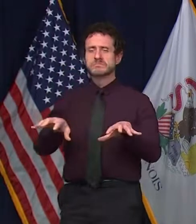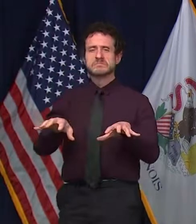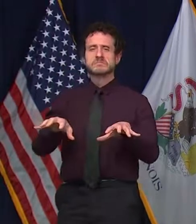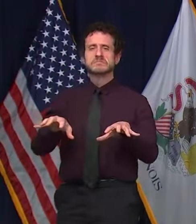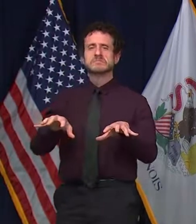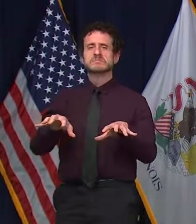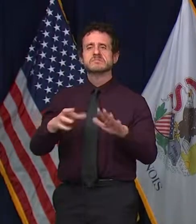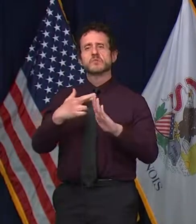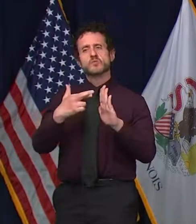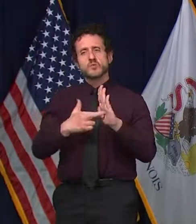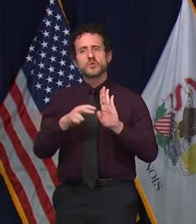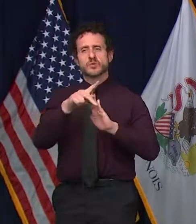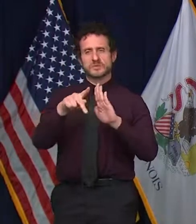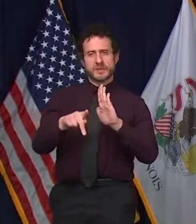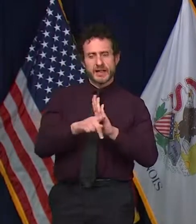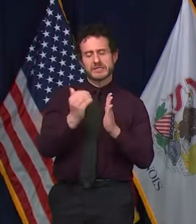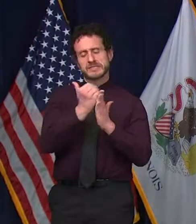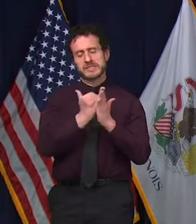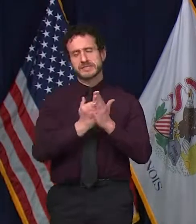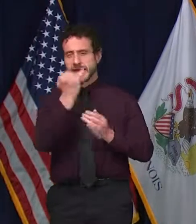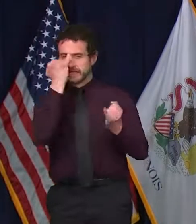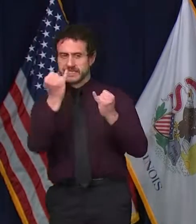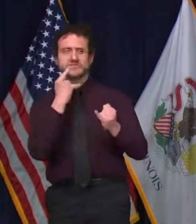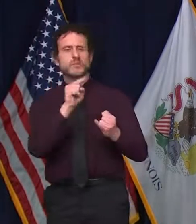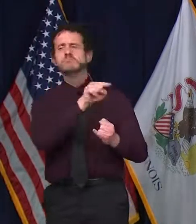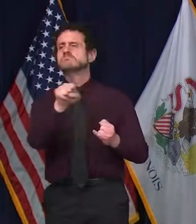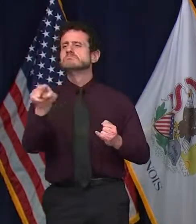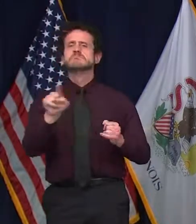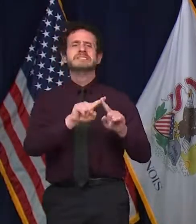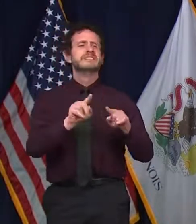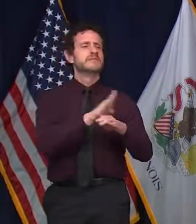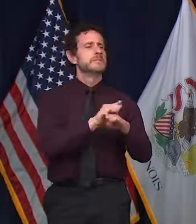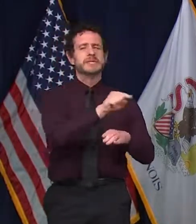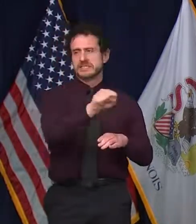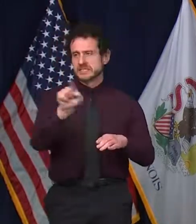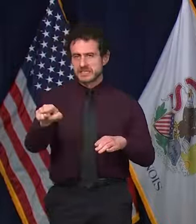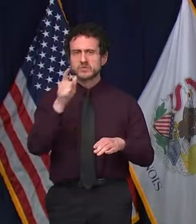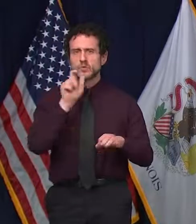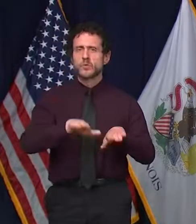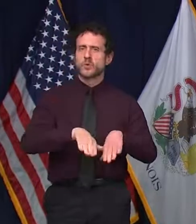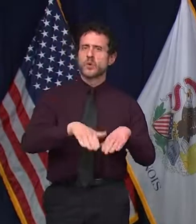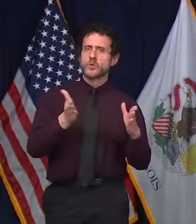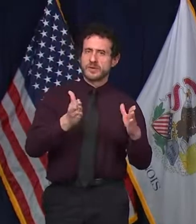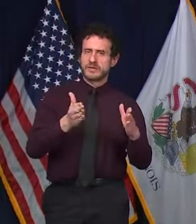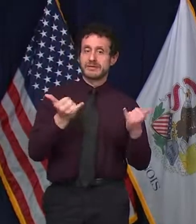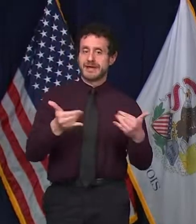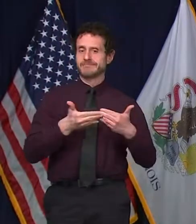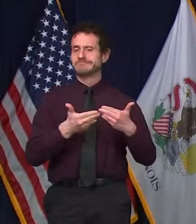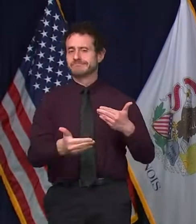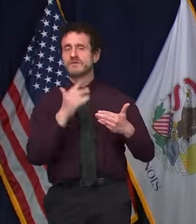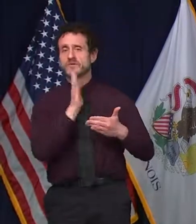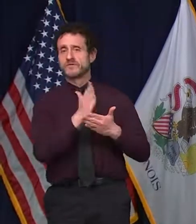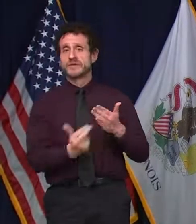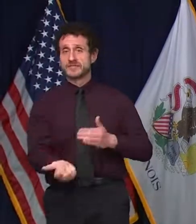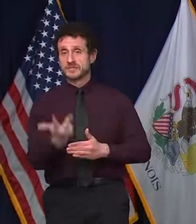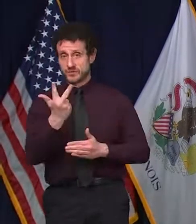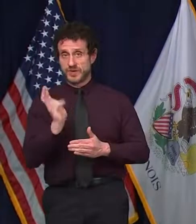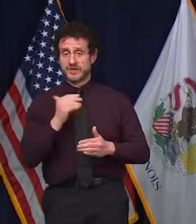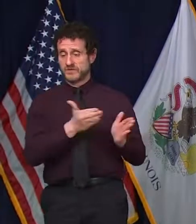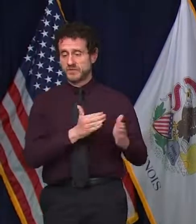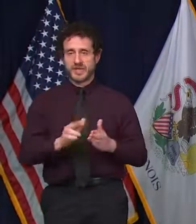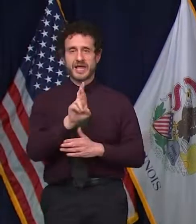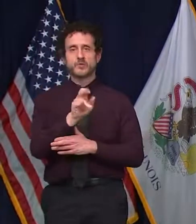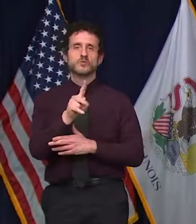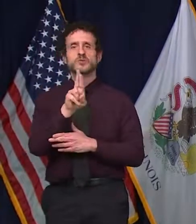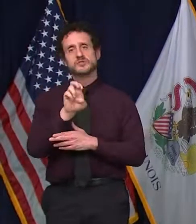guidance for those industries that are eligible to begin their reopening in Phase 3 of Restore Illinois. While many